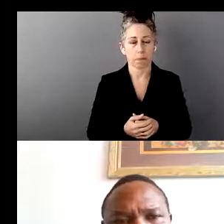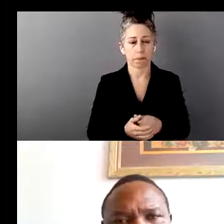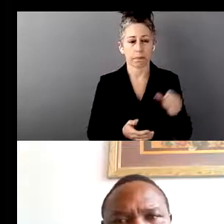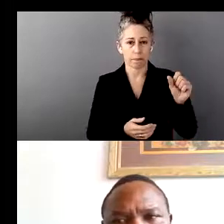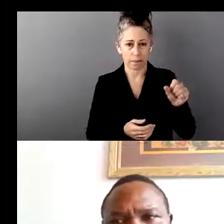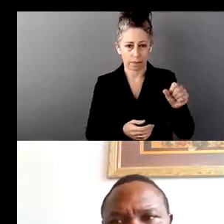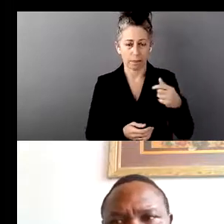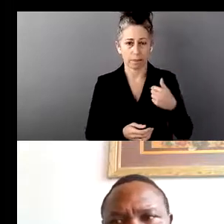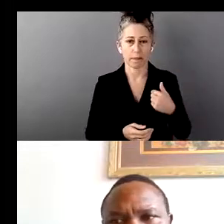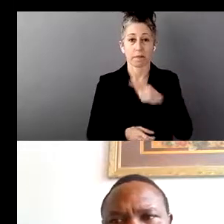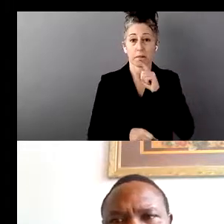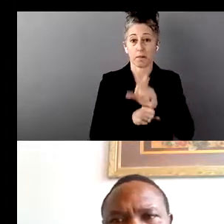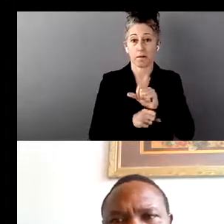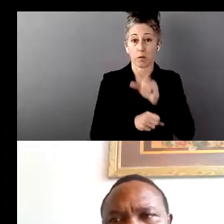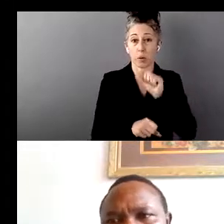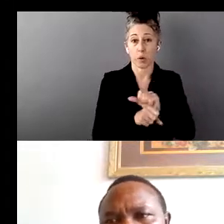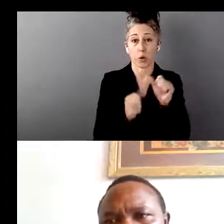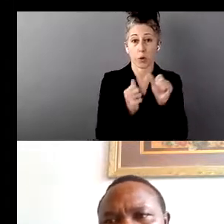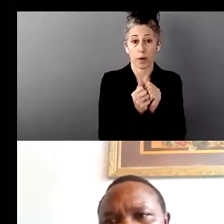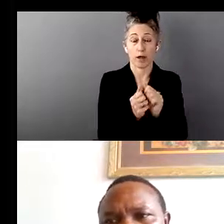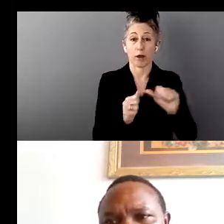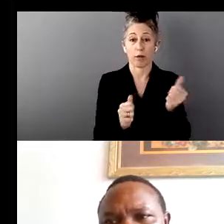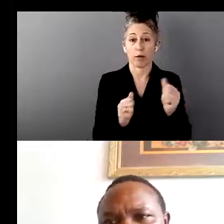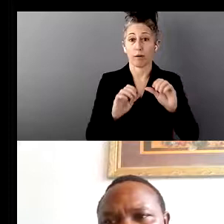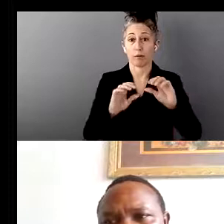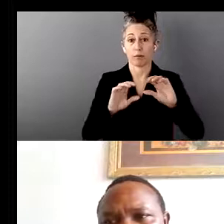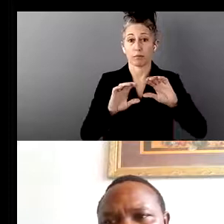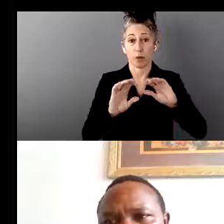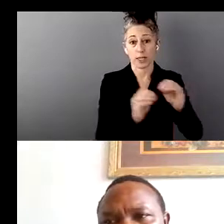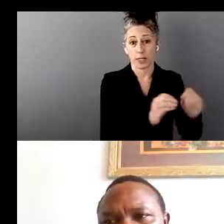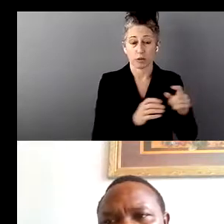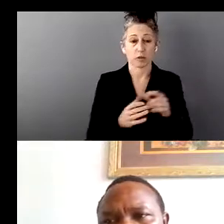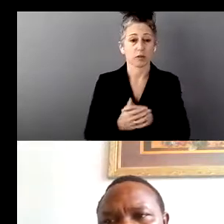the entities that we're closely involved with within the